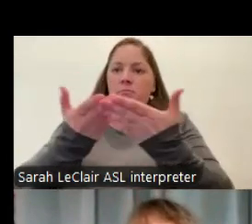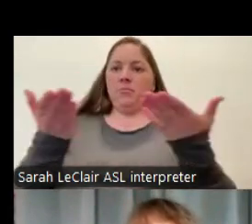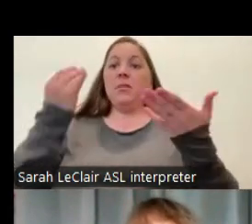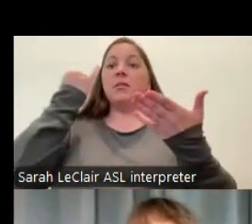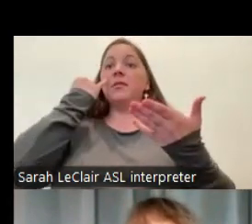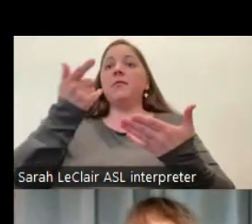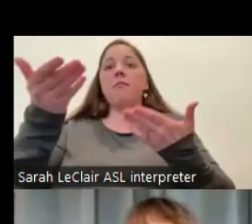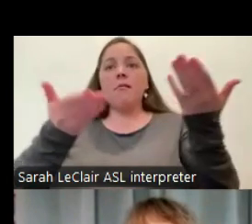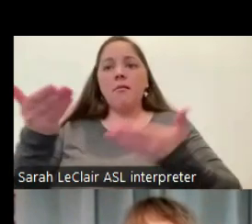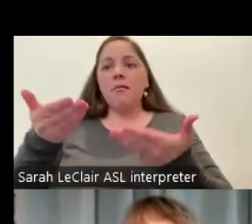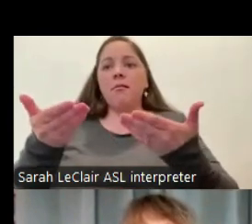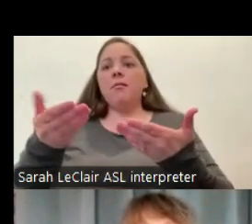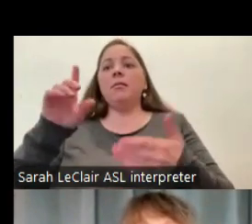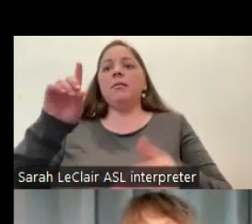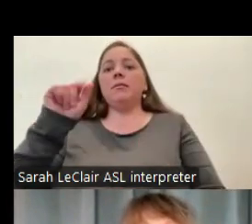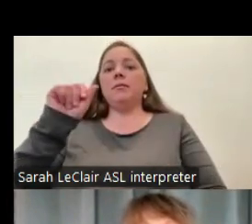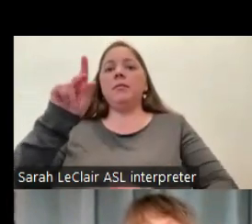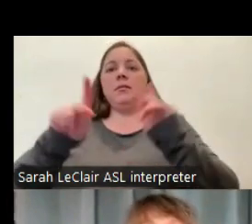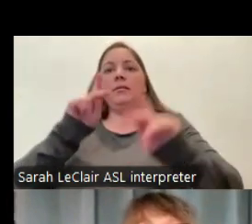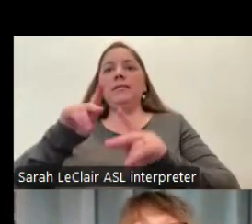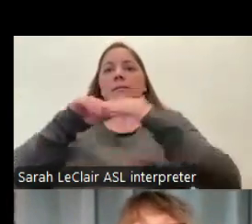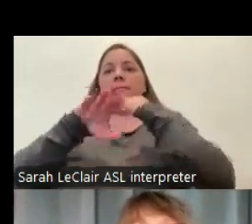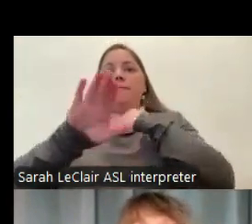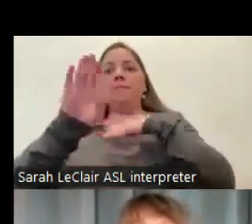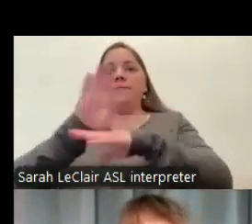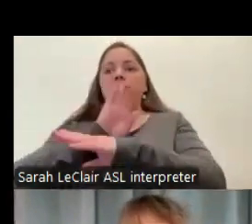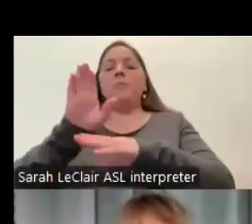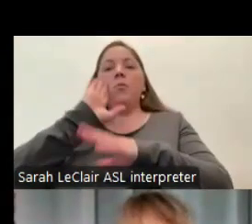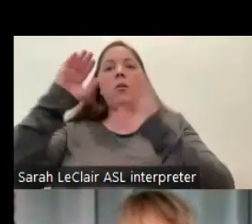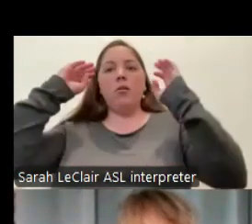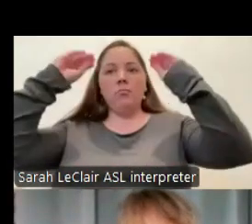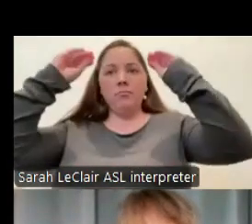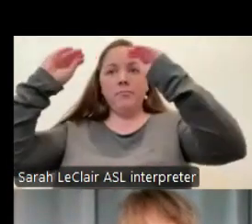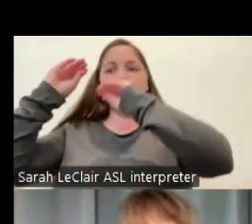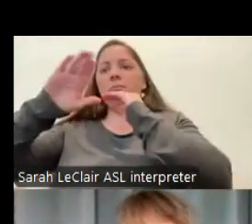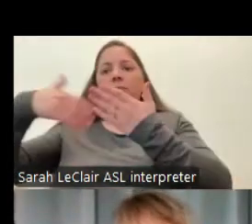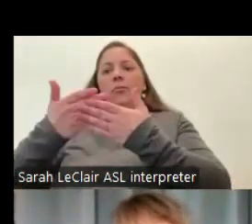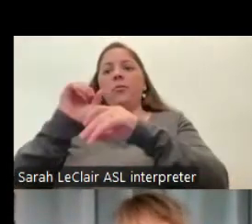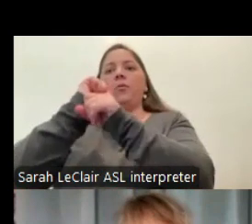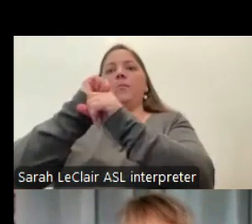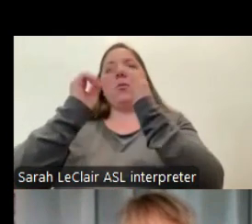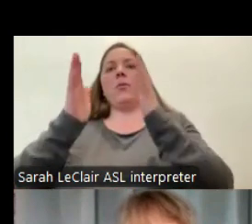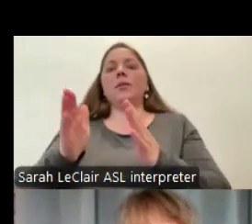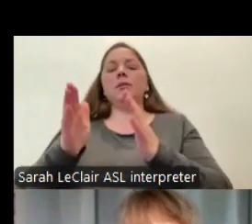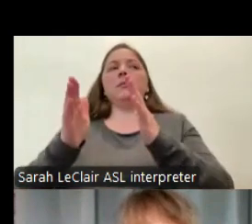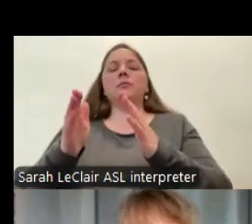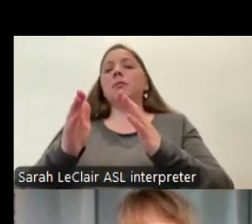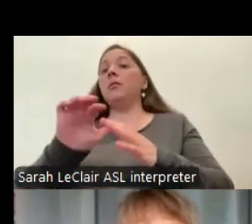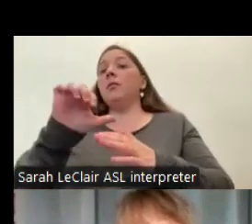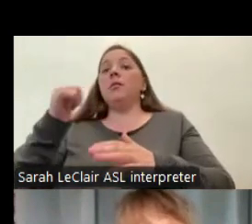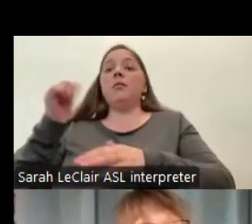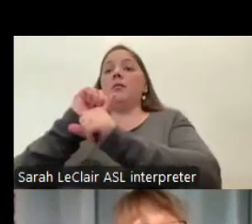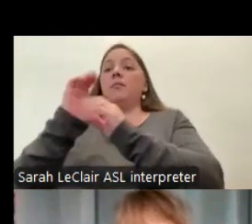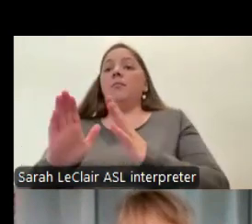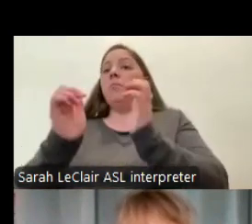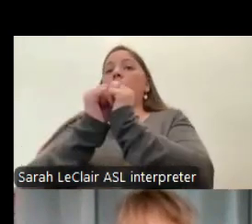hire a disabled person into your business, they educate all the employees. And so all the rest of your employees, without even